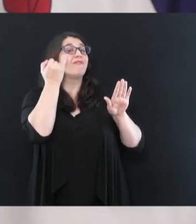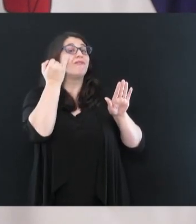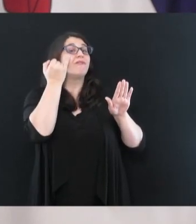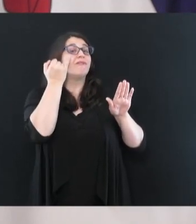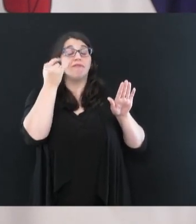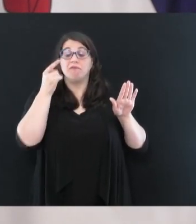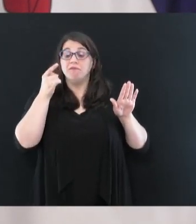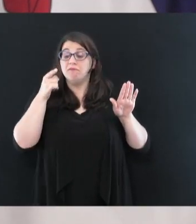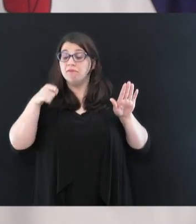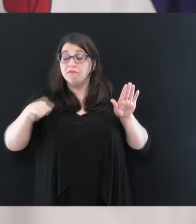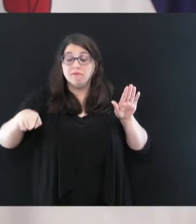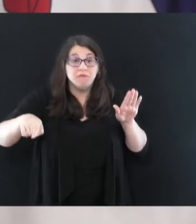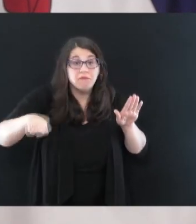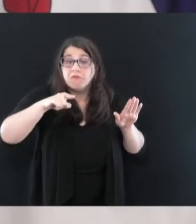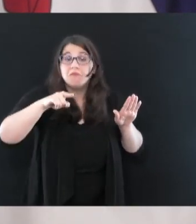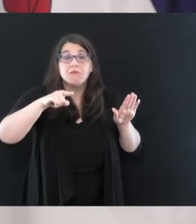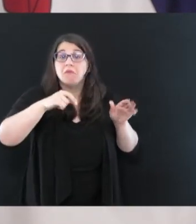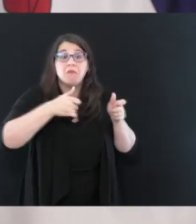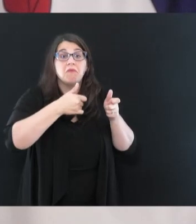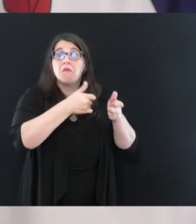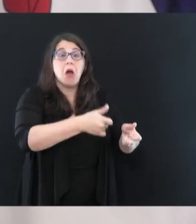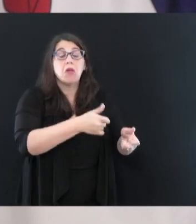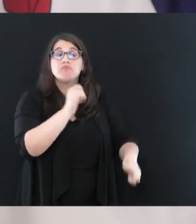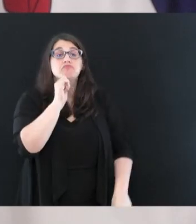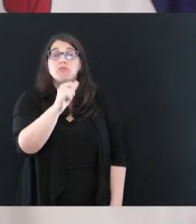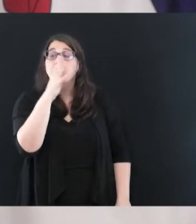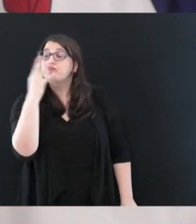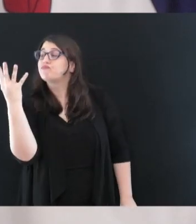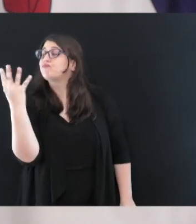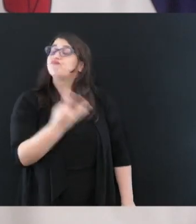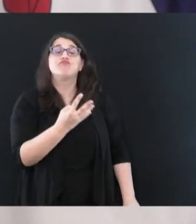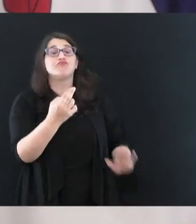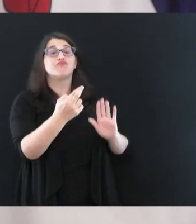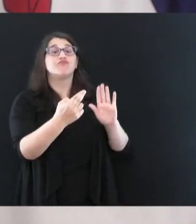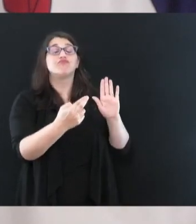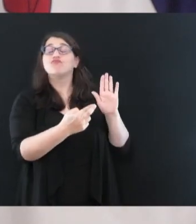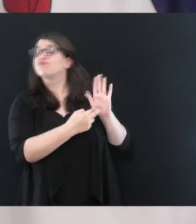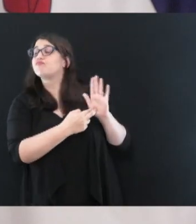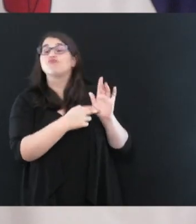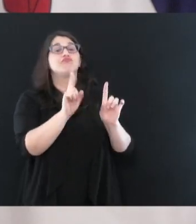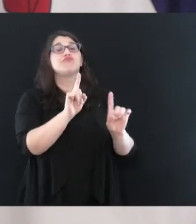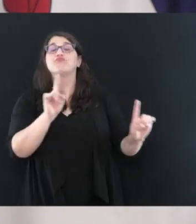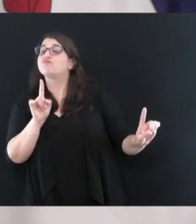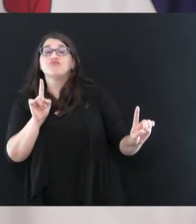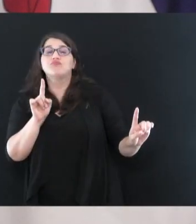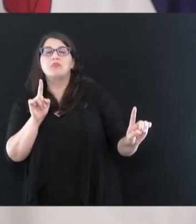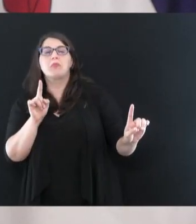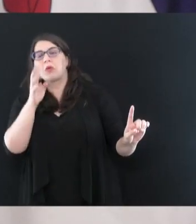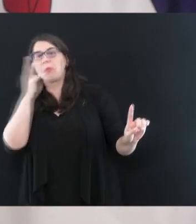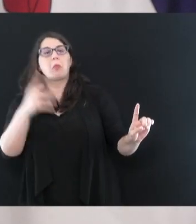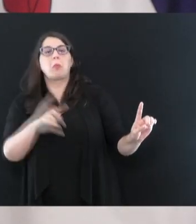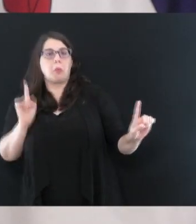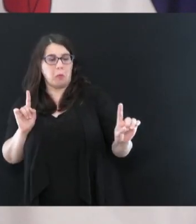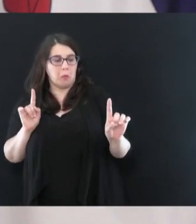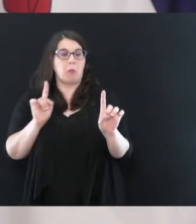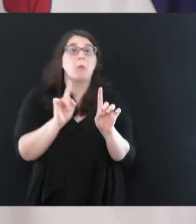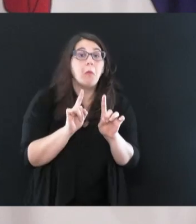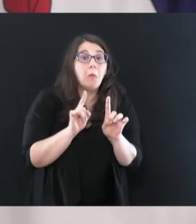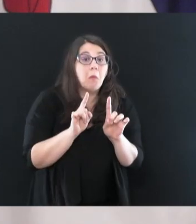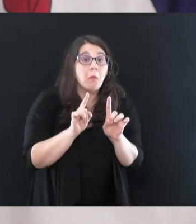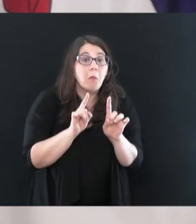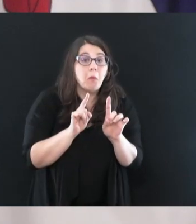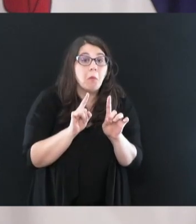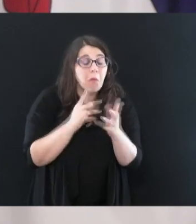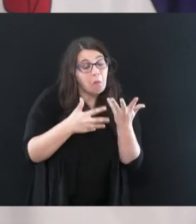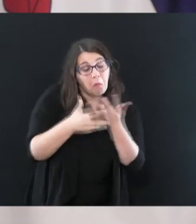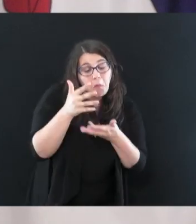abiding by and not wearing their mask or not socially distancing or whatever that you see are